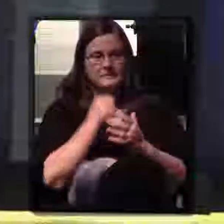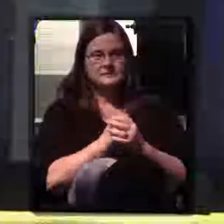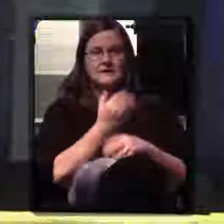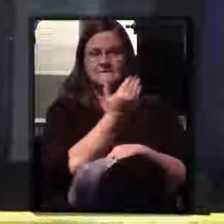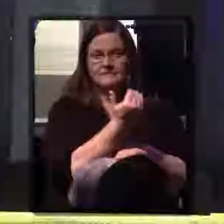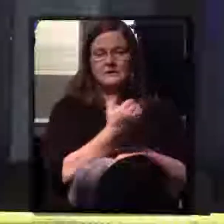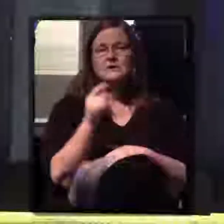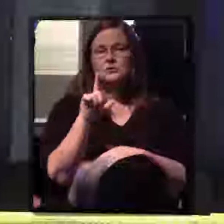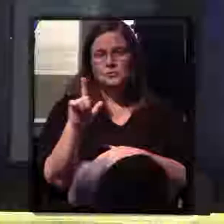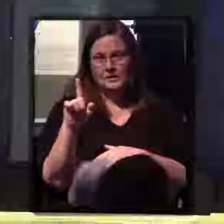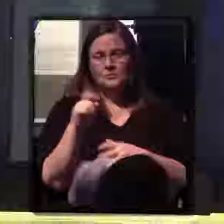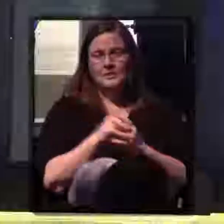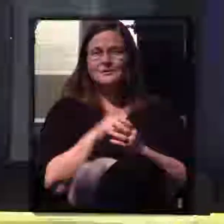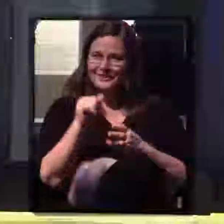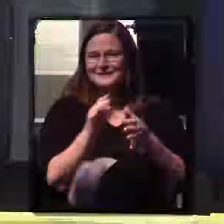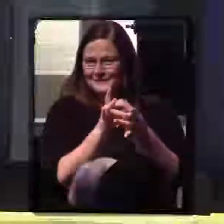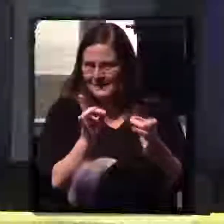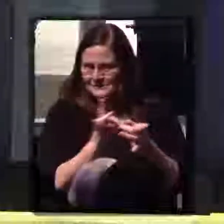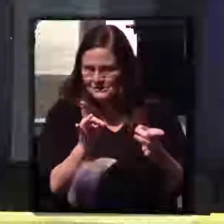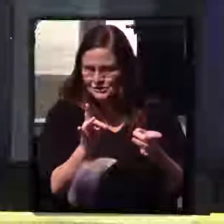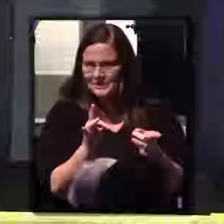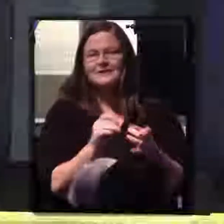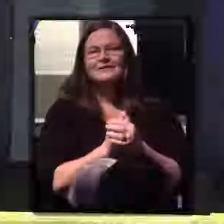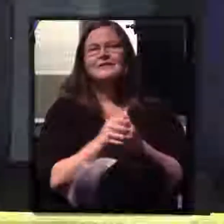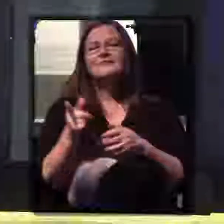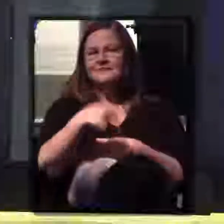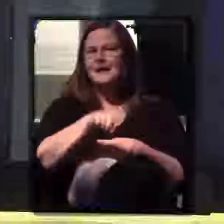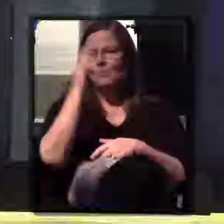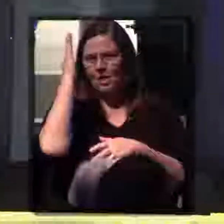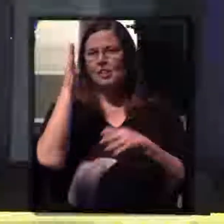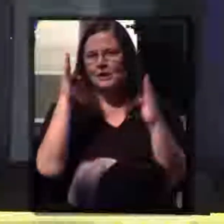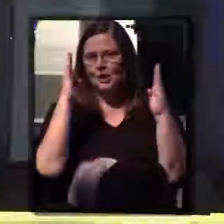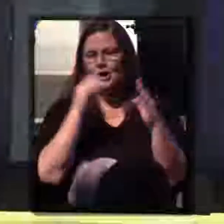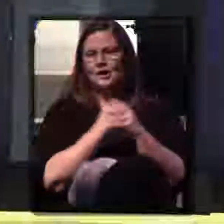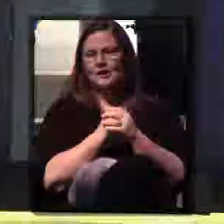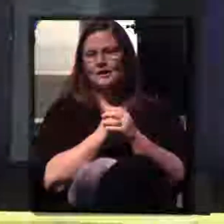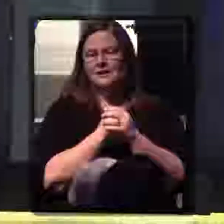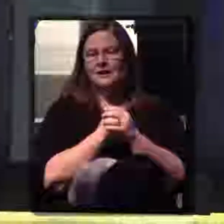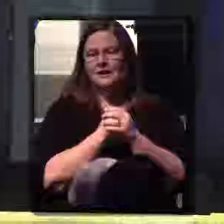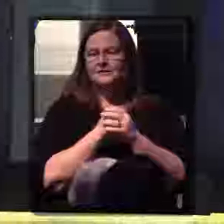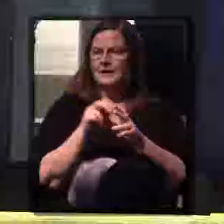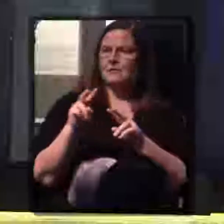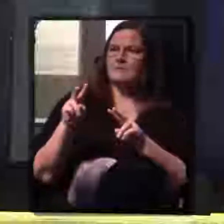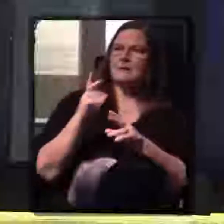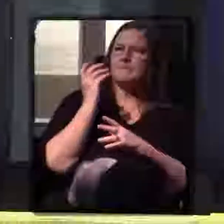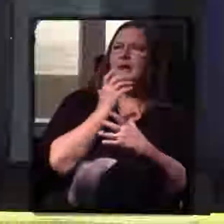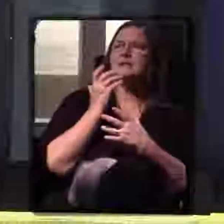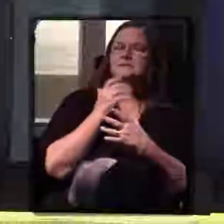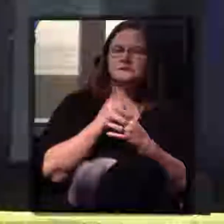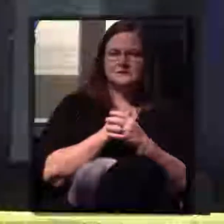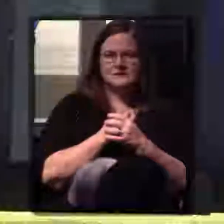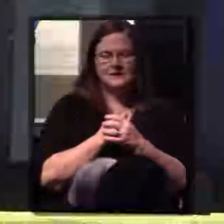according to Paul in Romans chapter 15 and verse 21, this is the message that they are going to